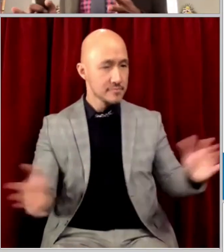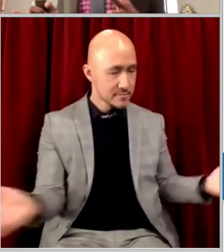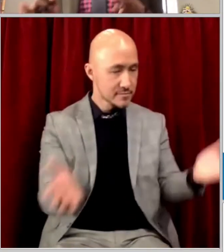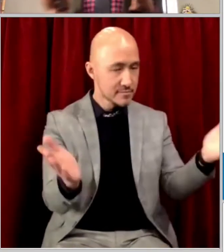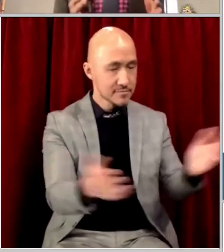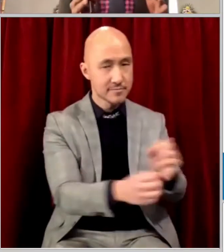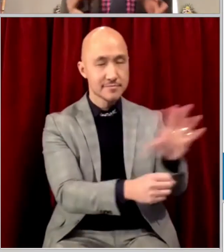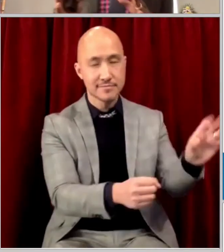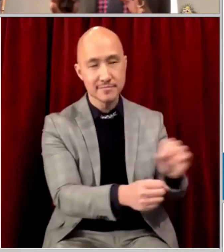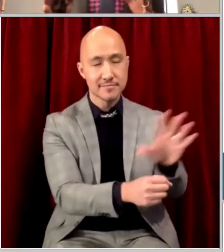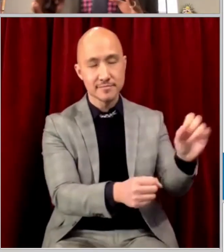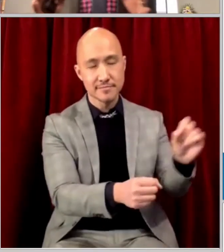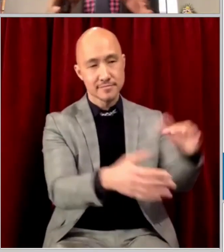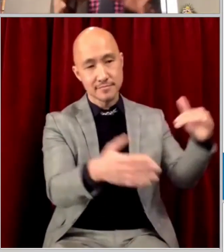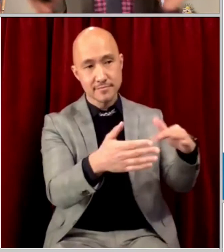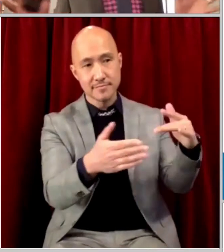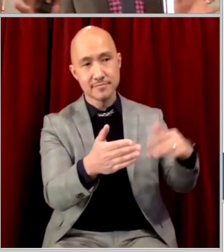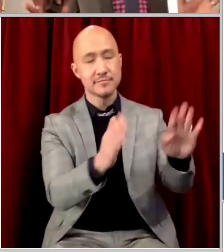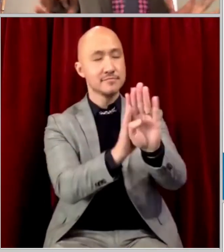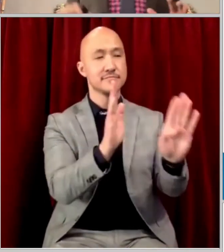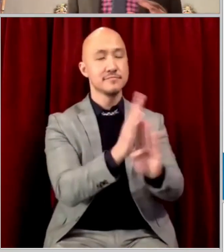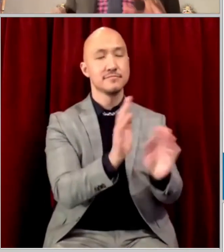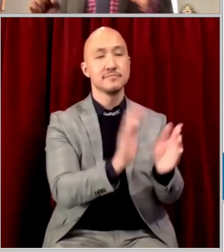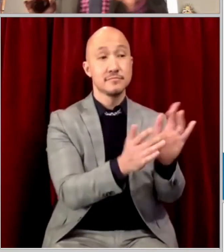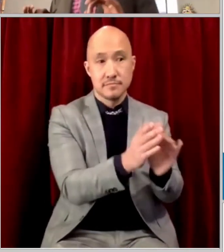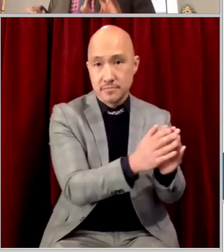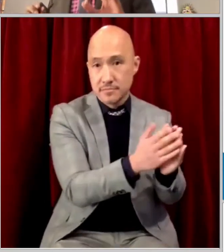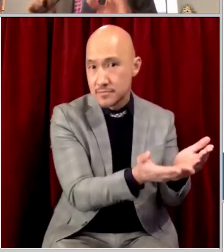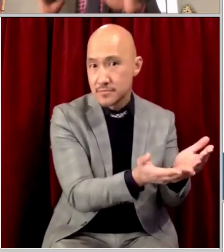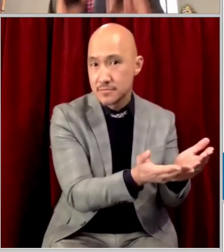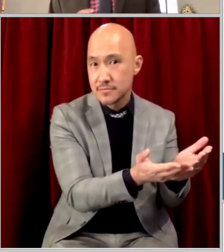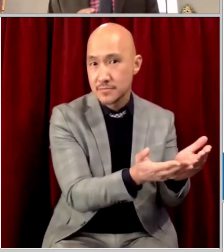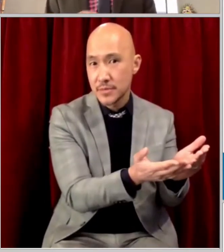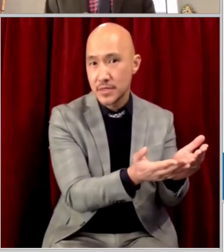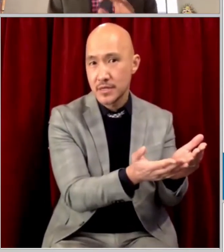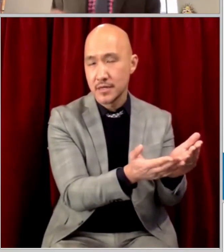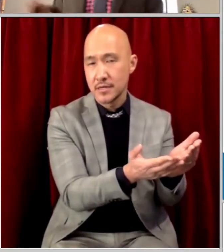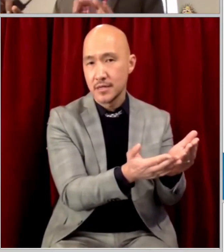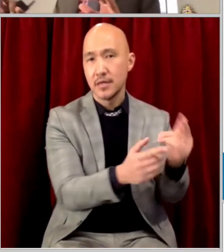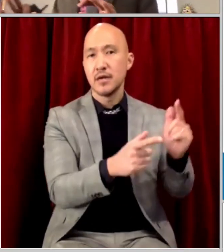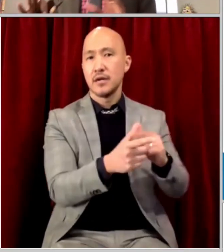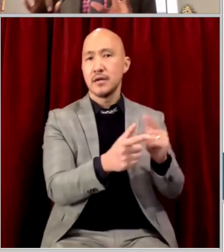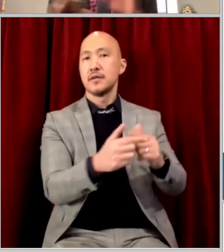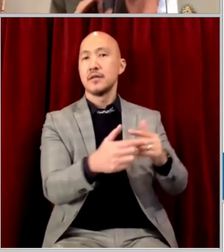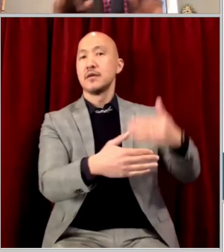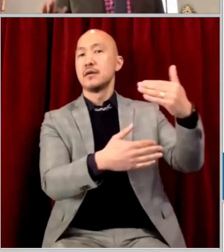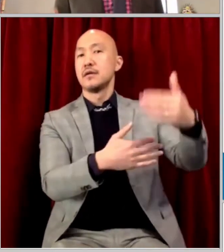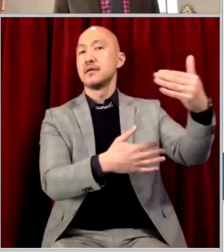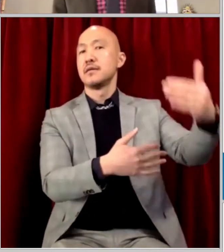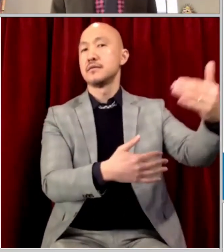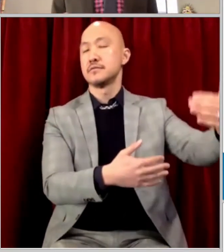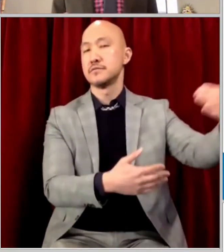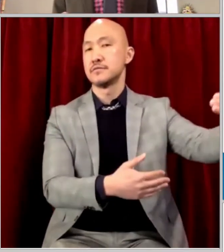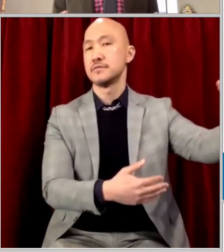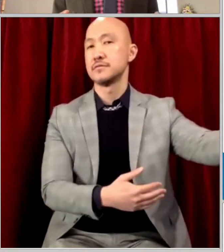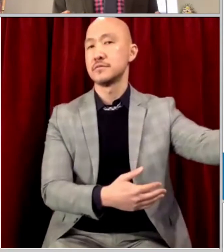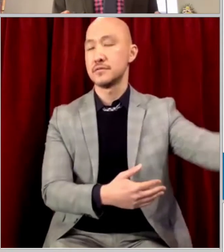I could have said, you know what? Let's not shine too much light on him. Let's ease into this, right? We don't want to scare him